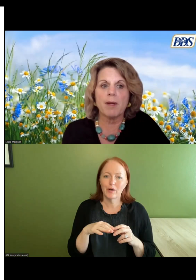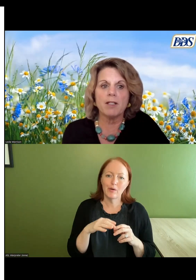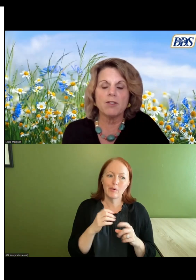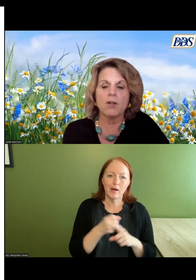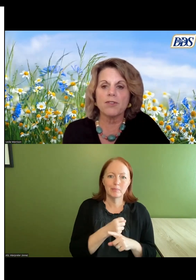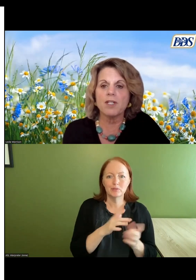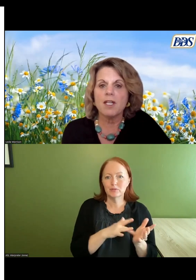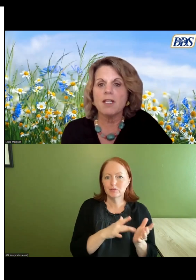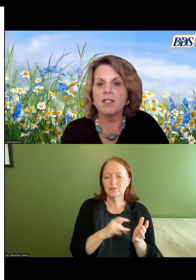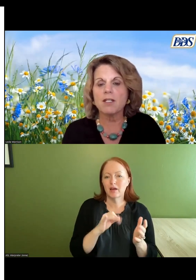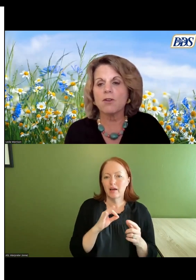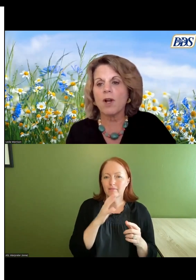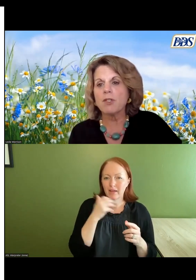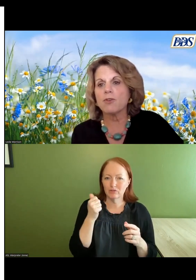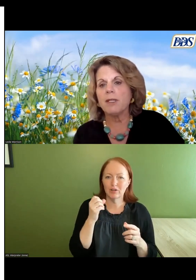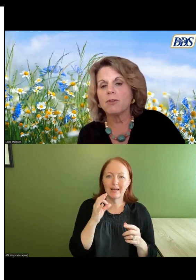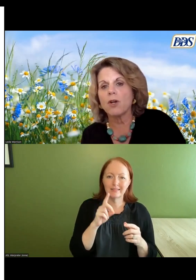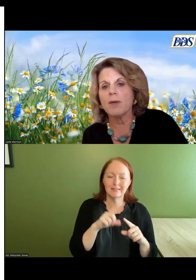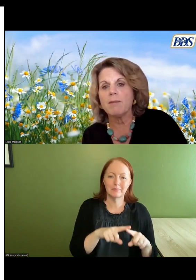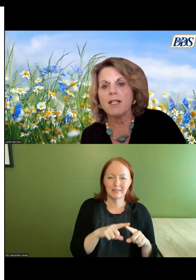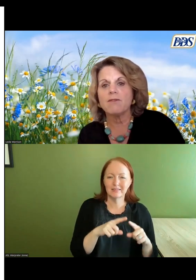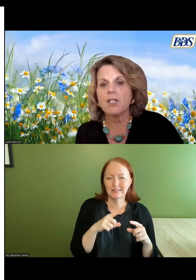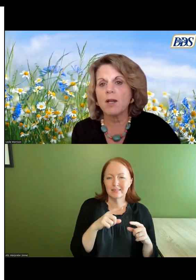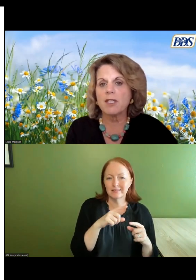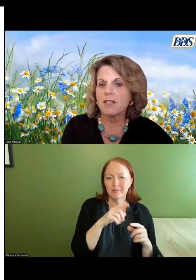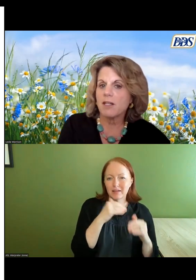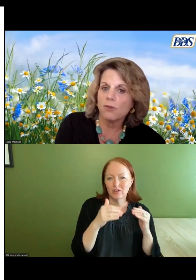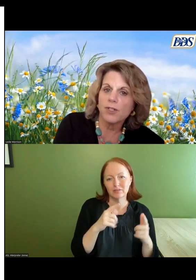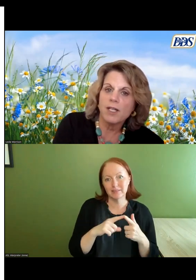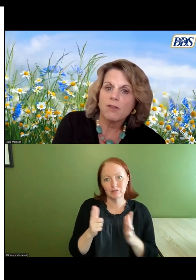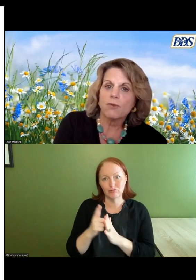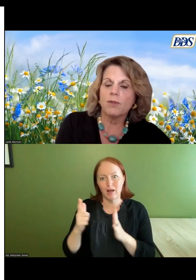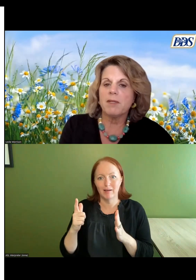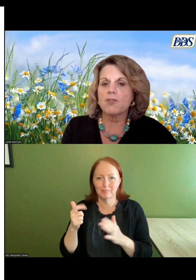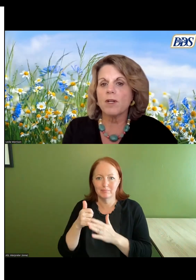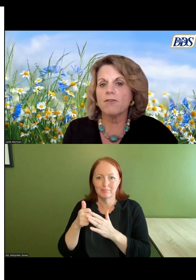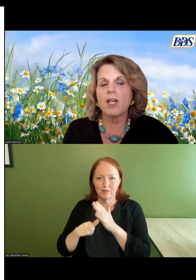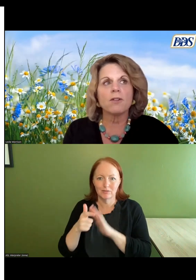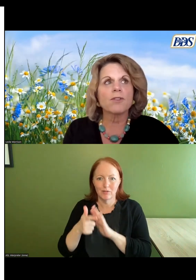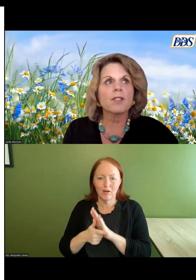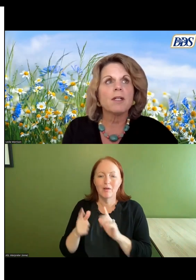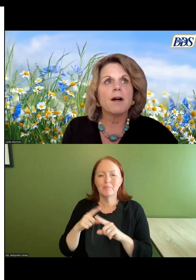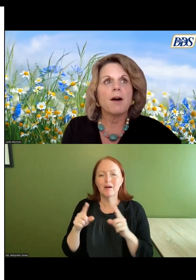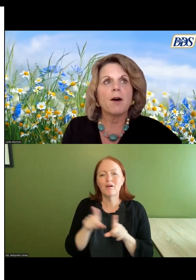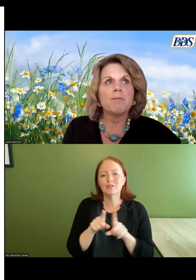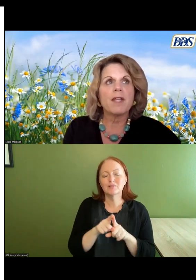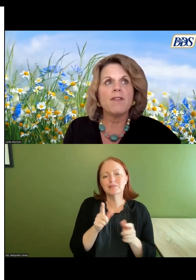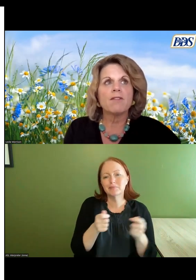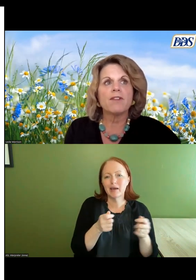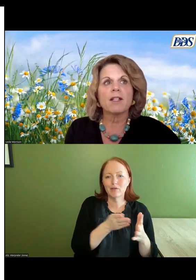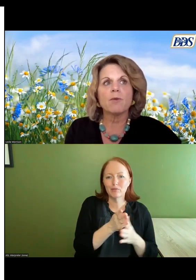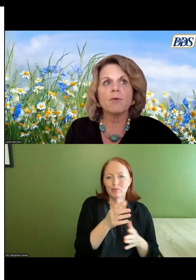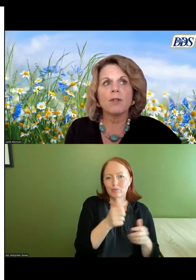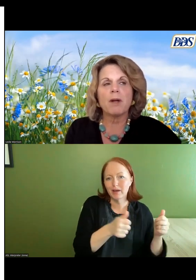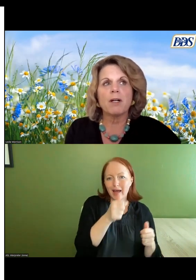and dependent adults is a crime under the penal code, but many times it's handled through administrative channels. And